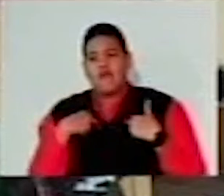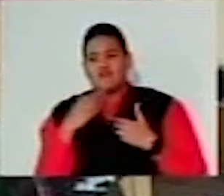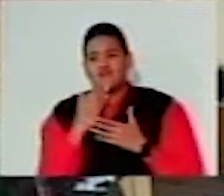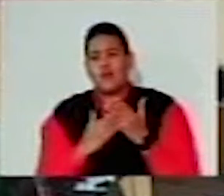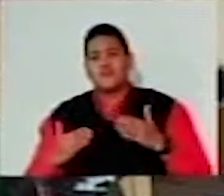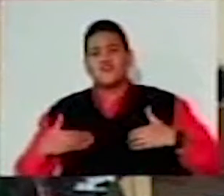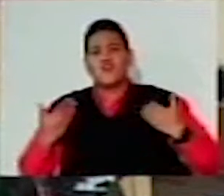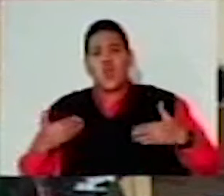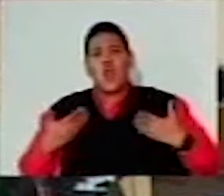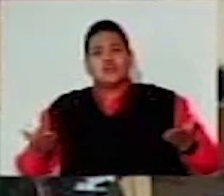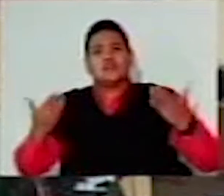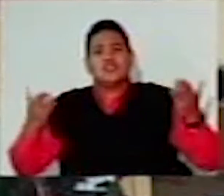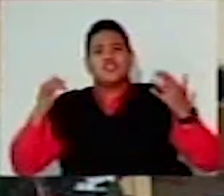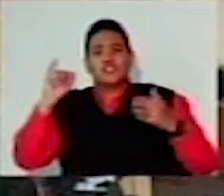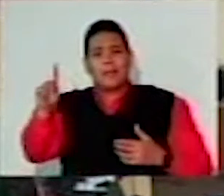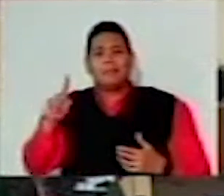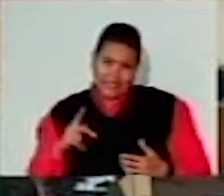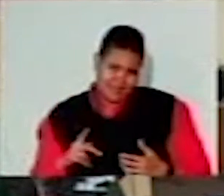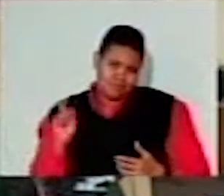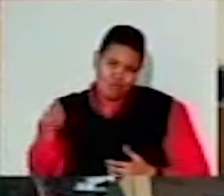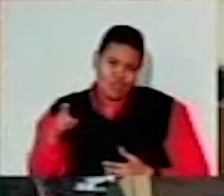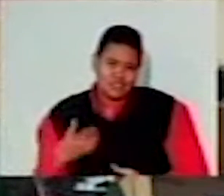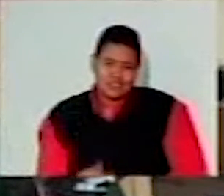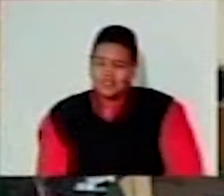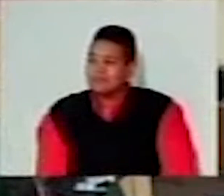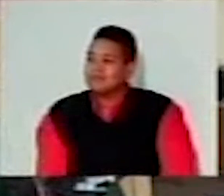more younger GPs.